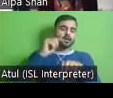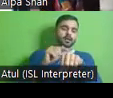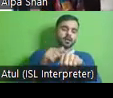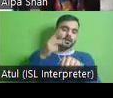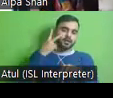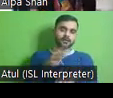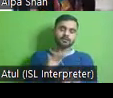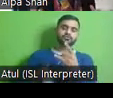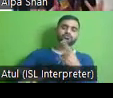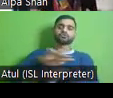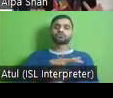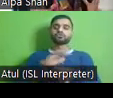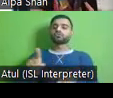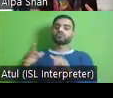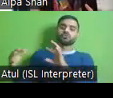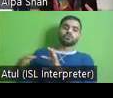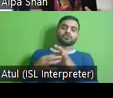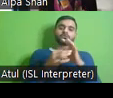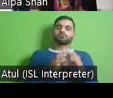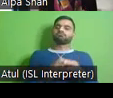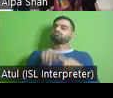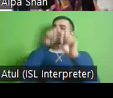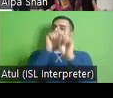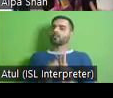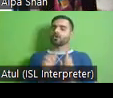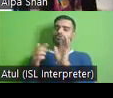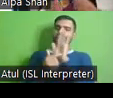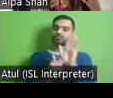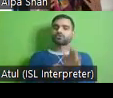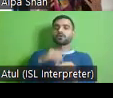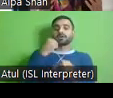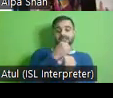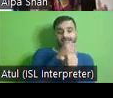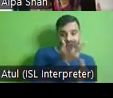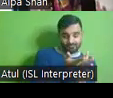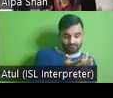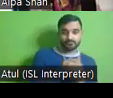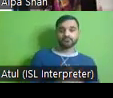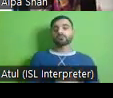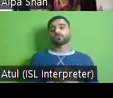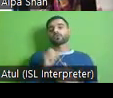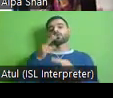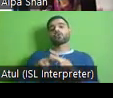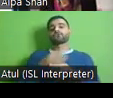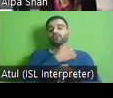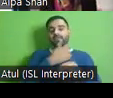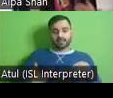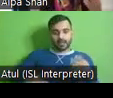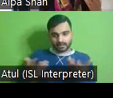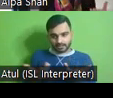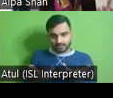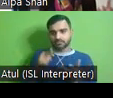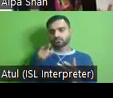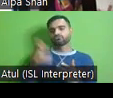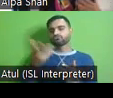the society of quintessential hierarchy, right, of Brahminism, of casteism, what